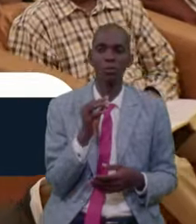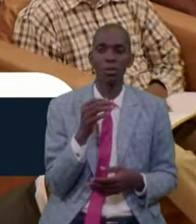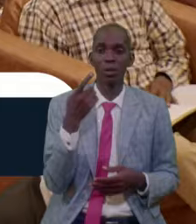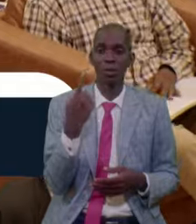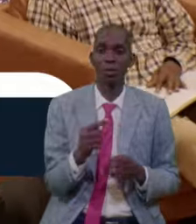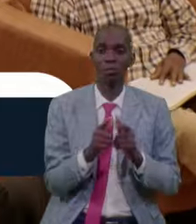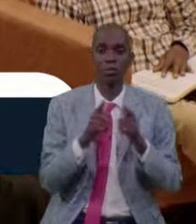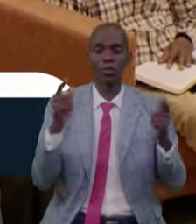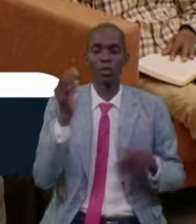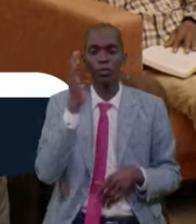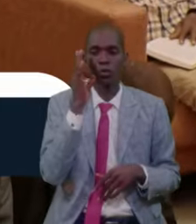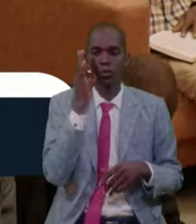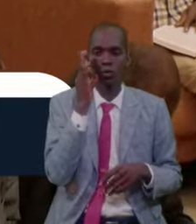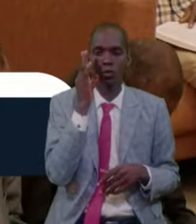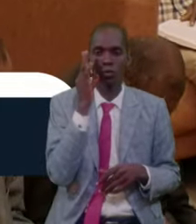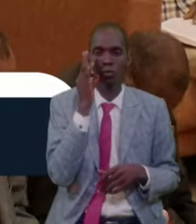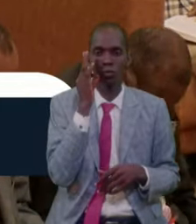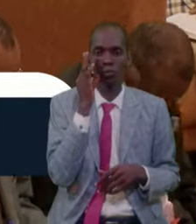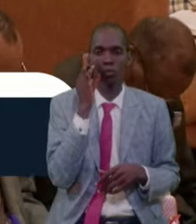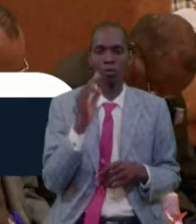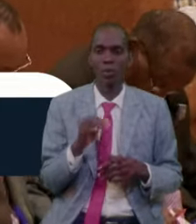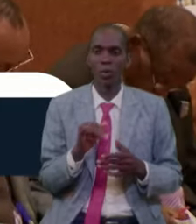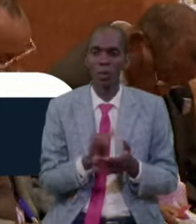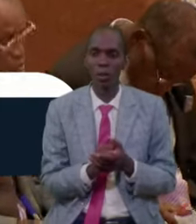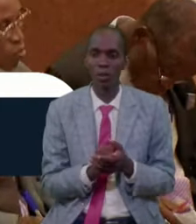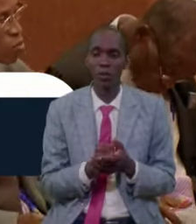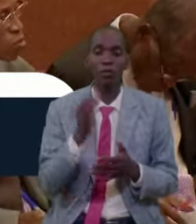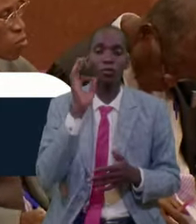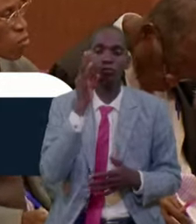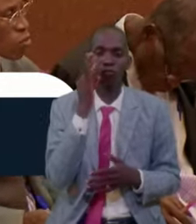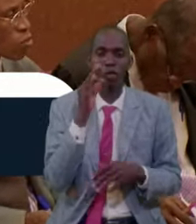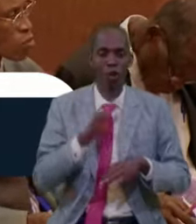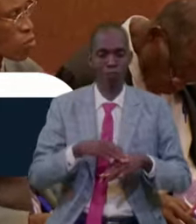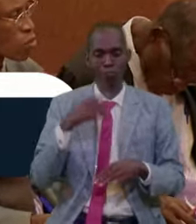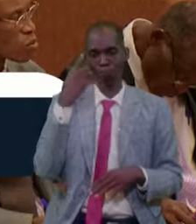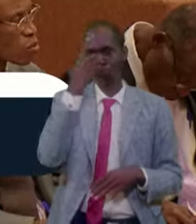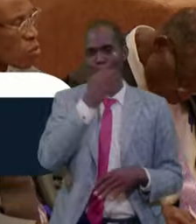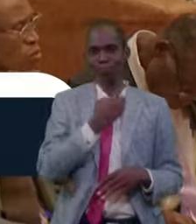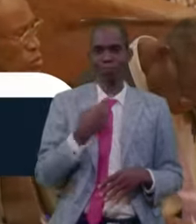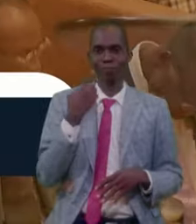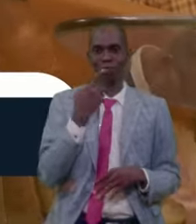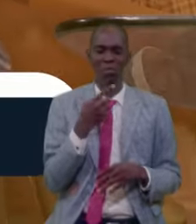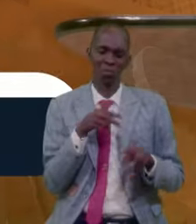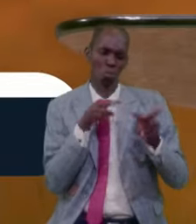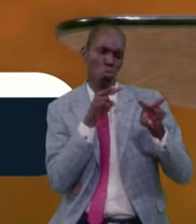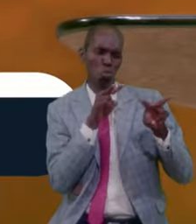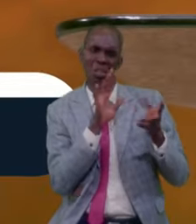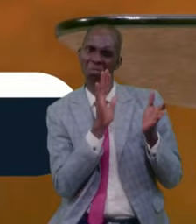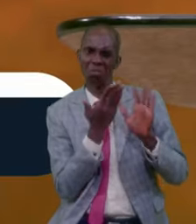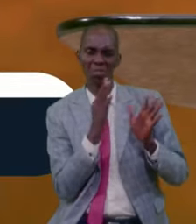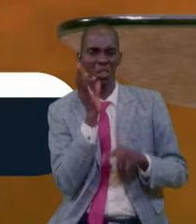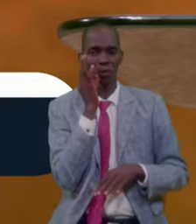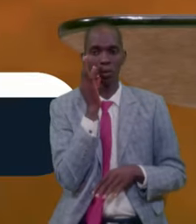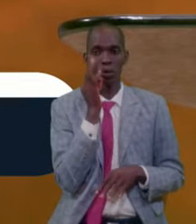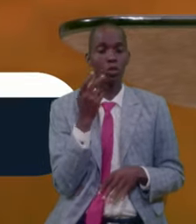superficial fruit on the surface appears like fruit. You know, sometimes you see some